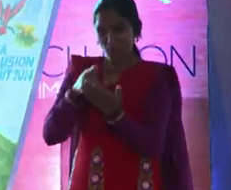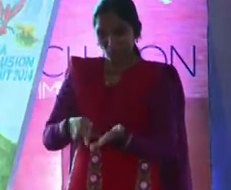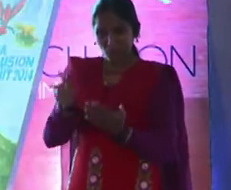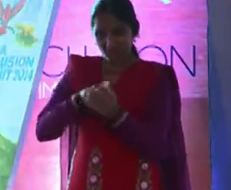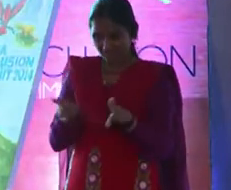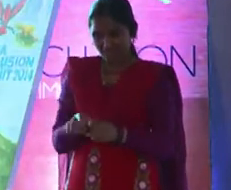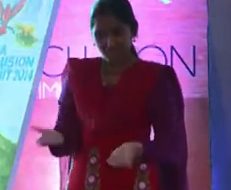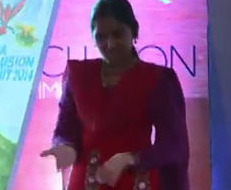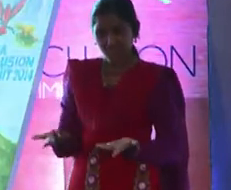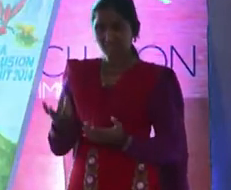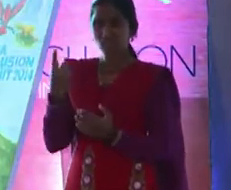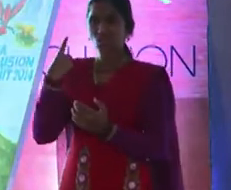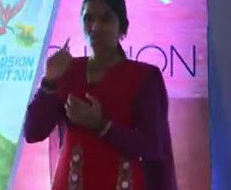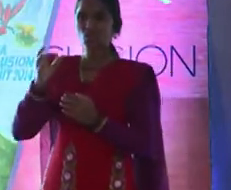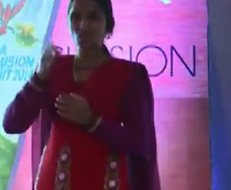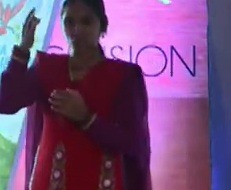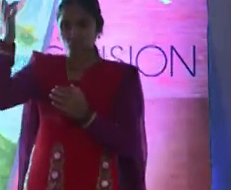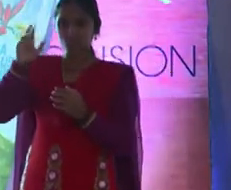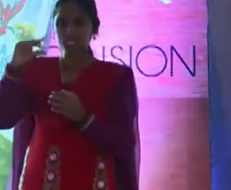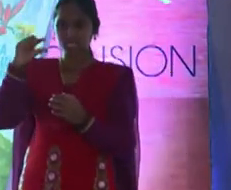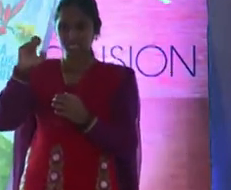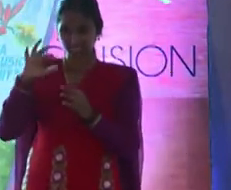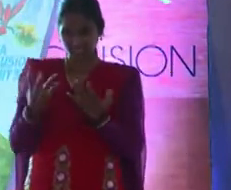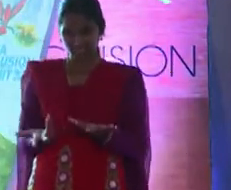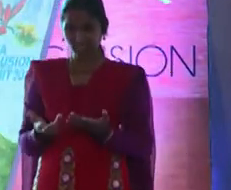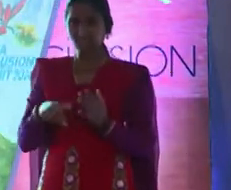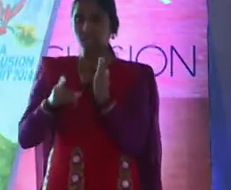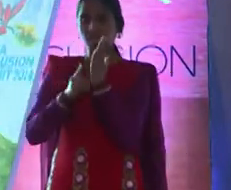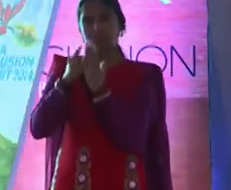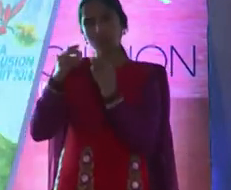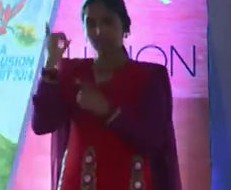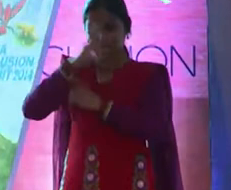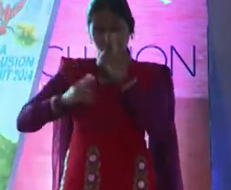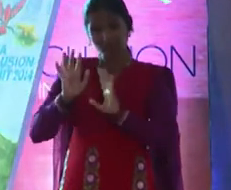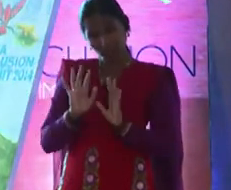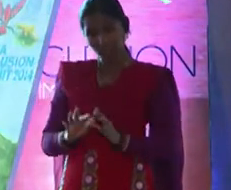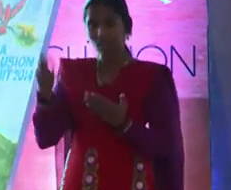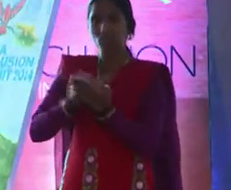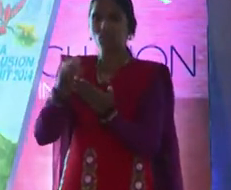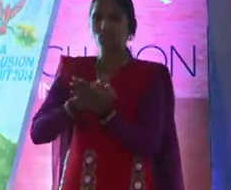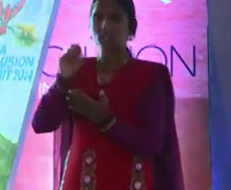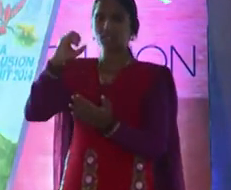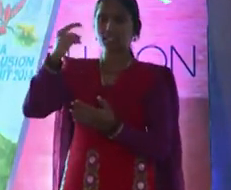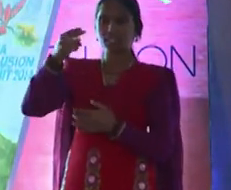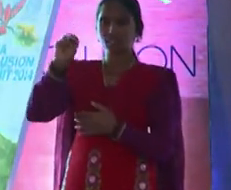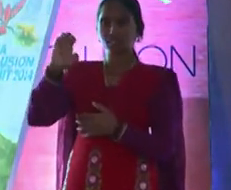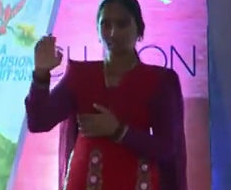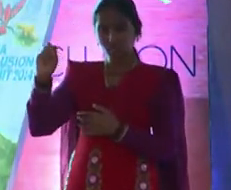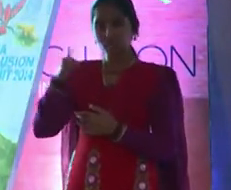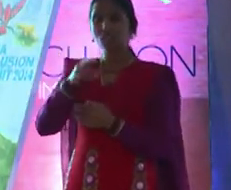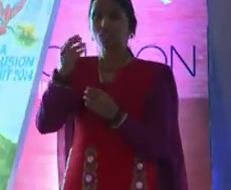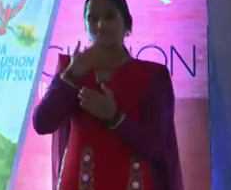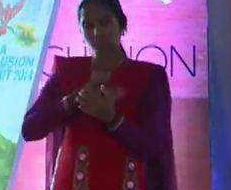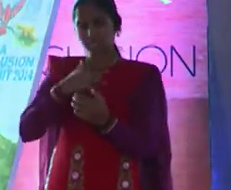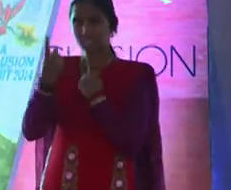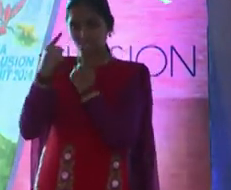to hold any program in the area of awareness generation, the department has got a new scheme called the Awareness Generation Scheme. You please go online,